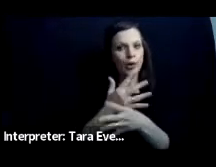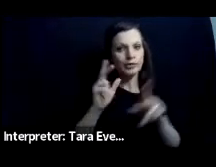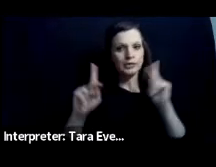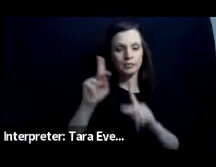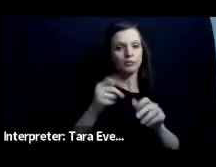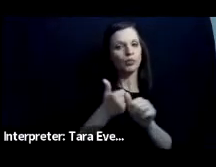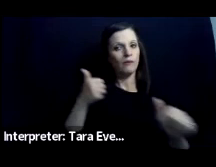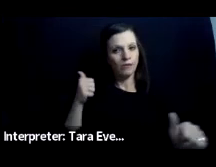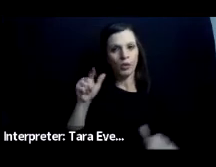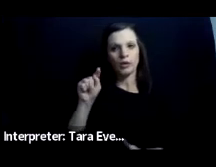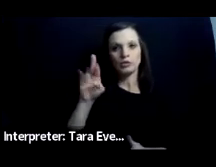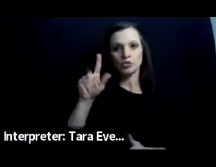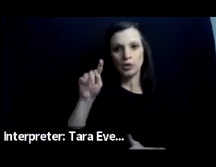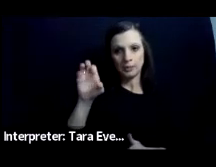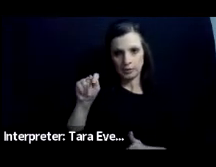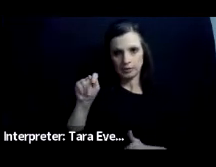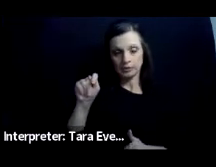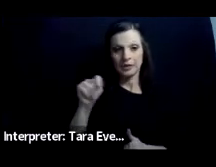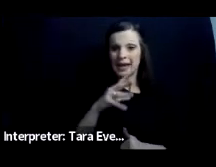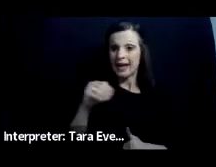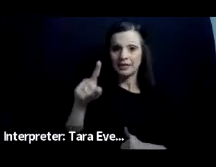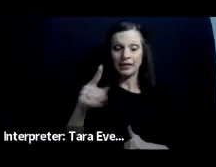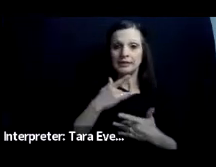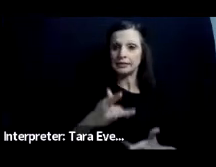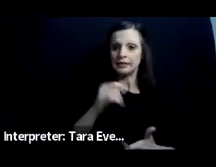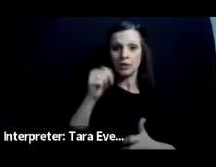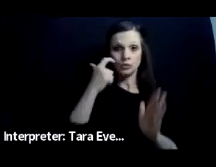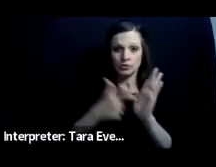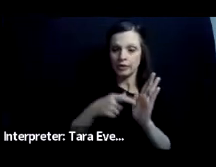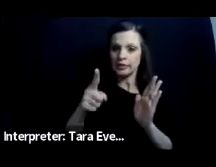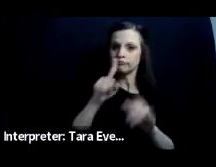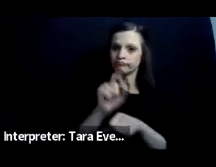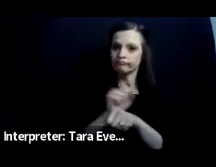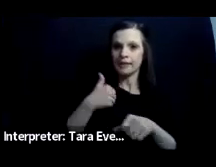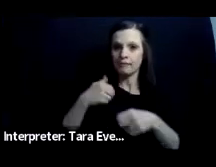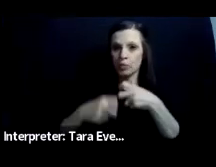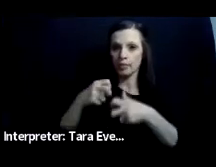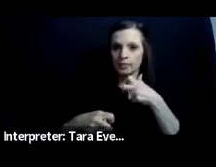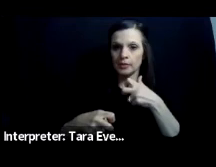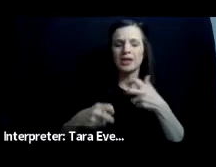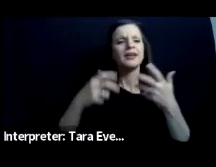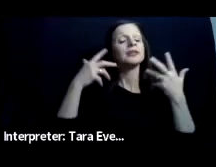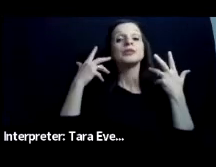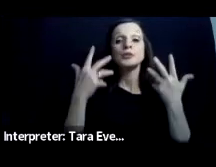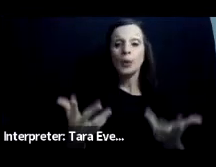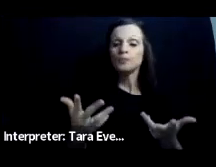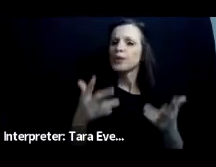let alone acknowledge they've got a problem. Okay, so what in the heck is stigma? All